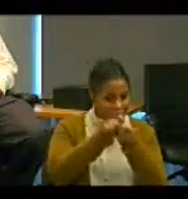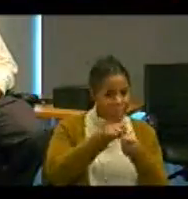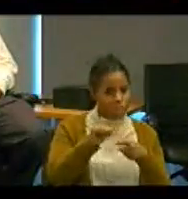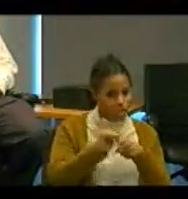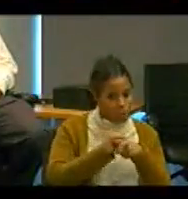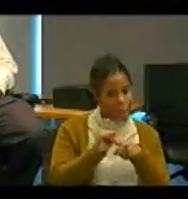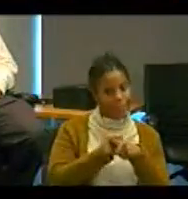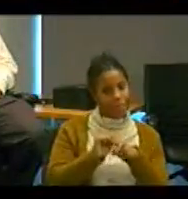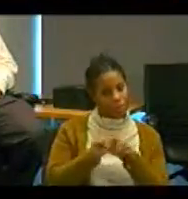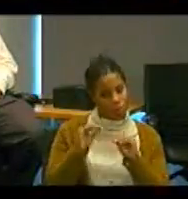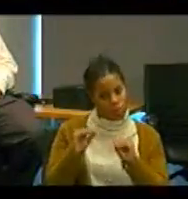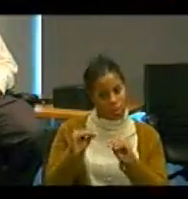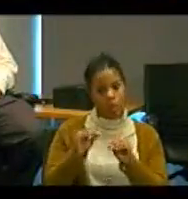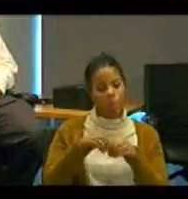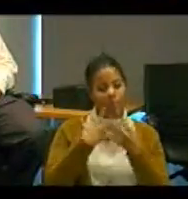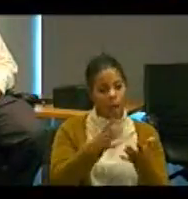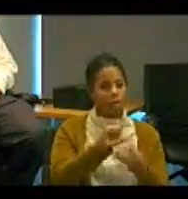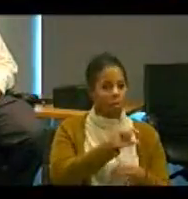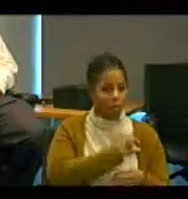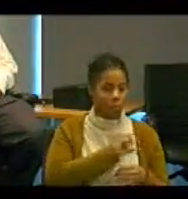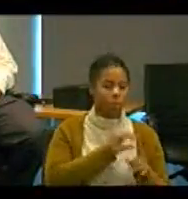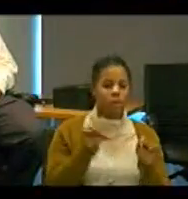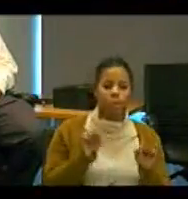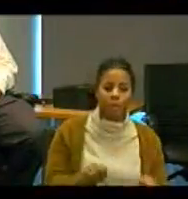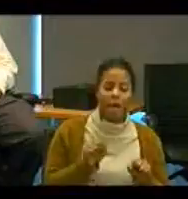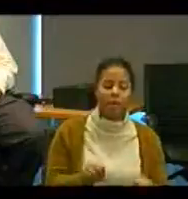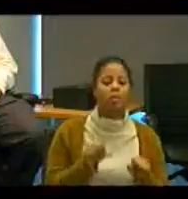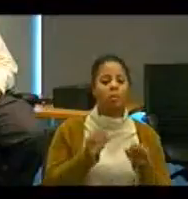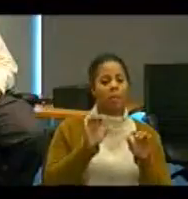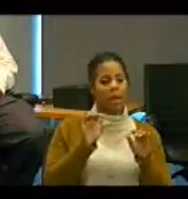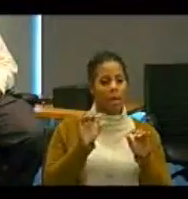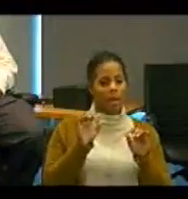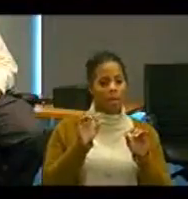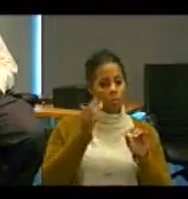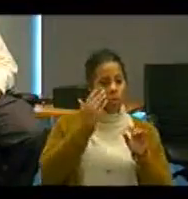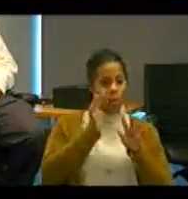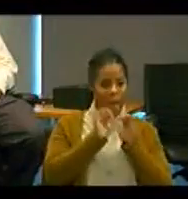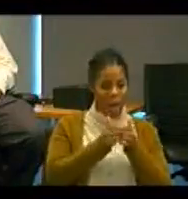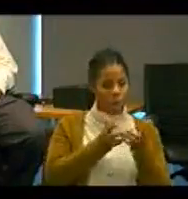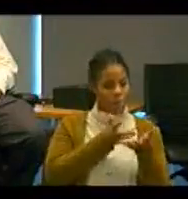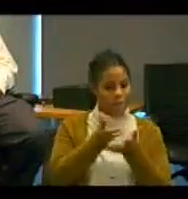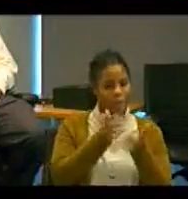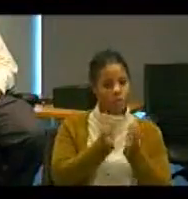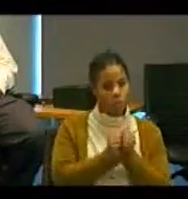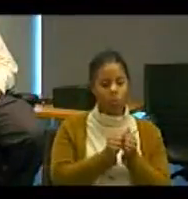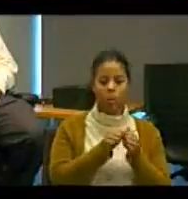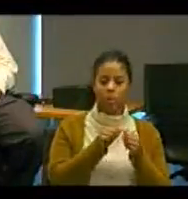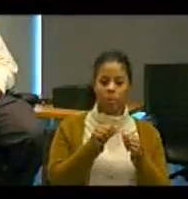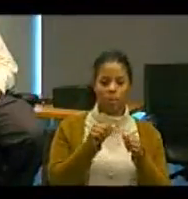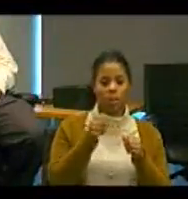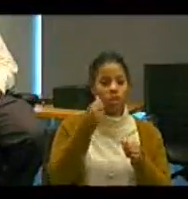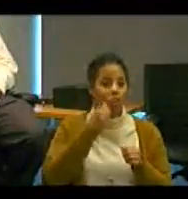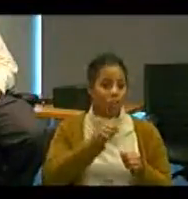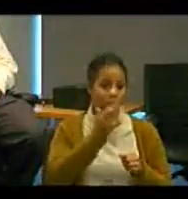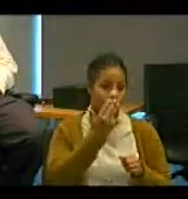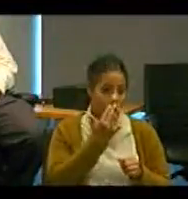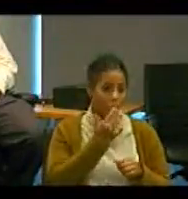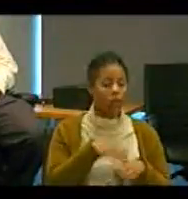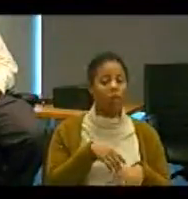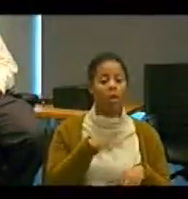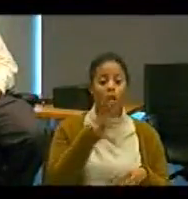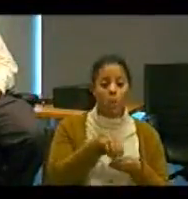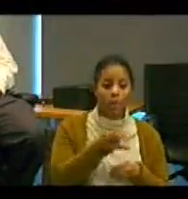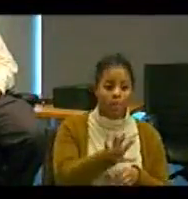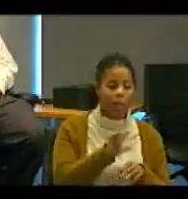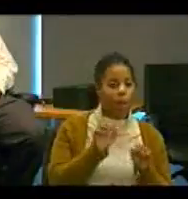to increase law enforcement's capacity to engage effectively with girls of color, accounting for their layers of identity, including their ability,